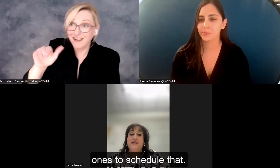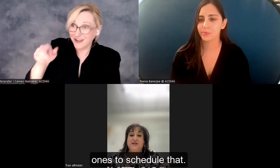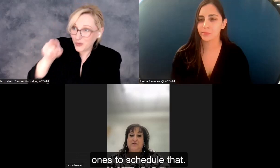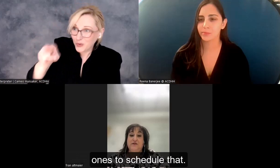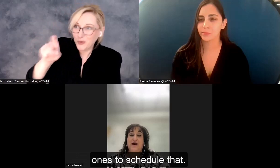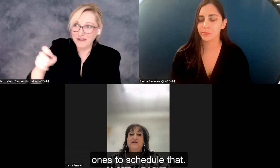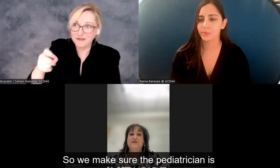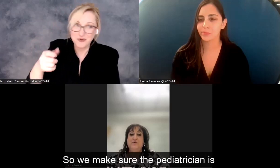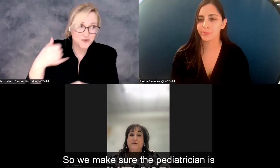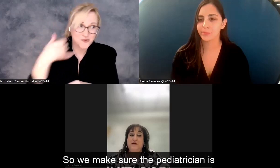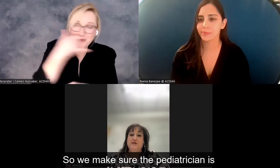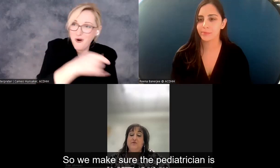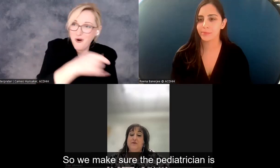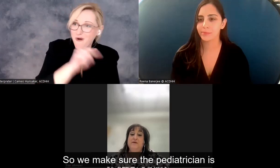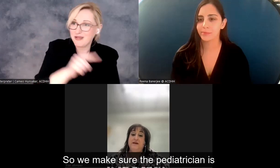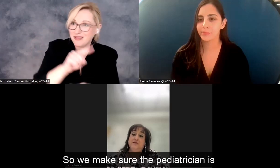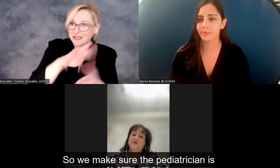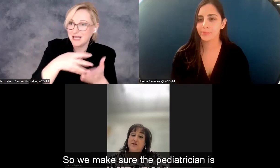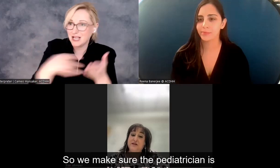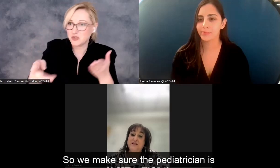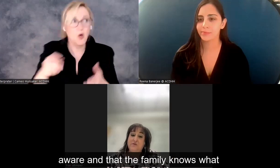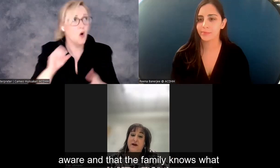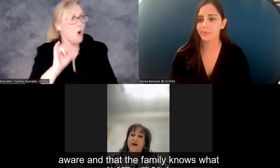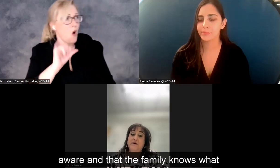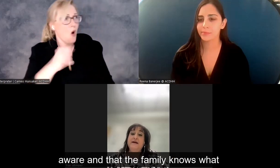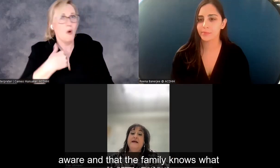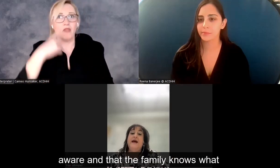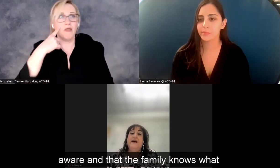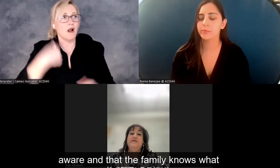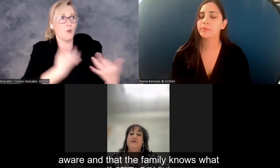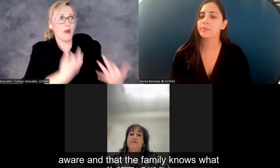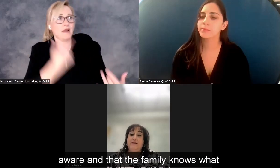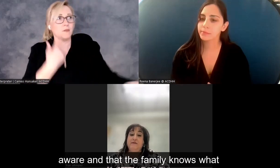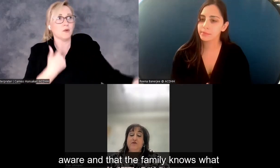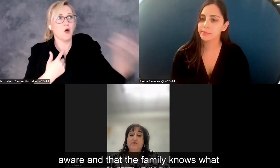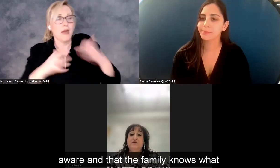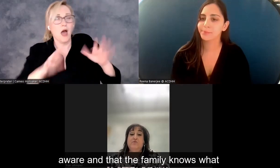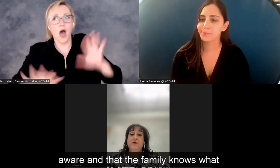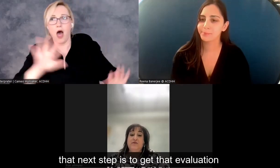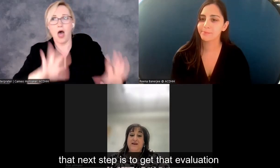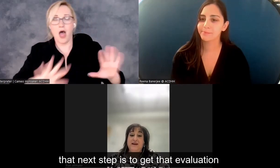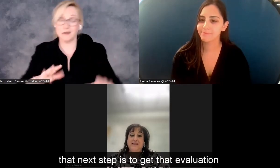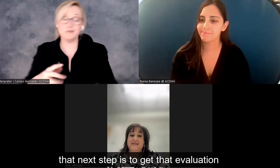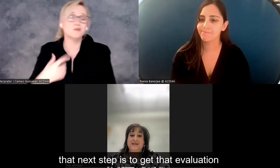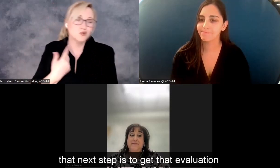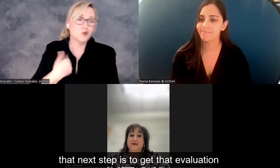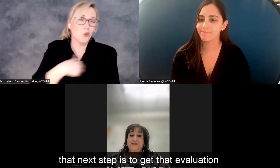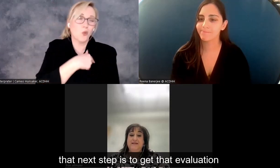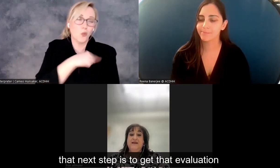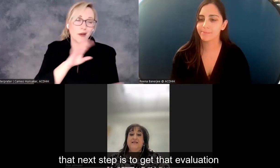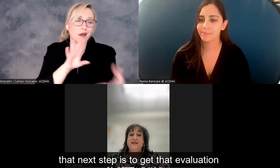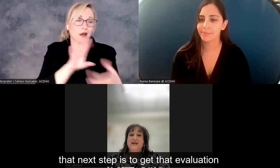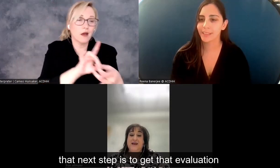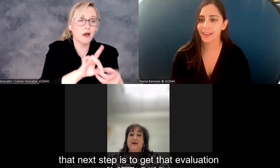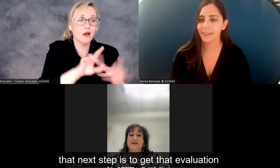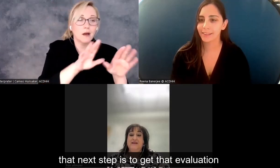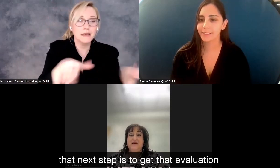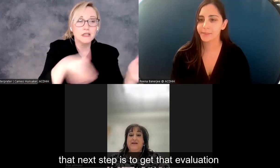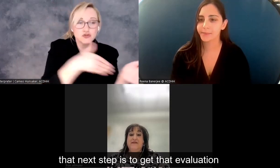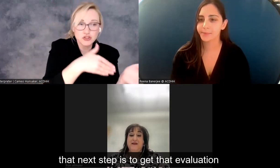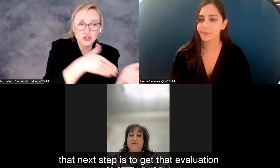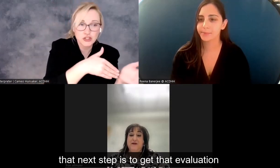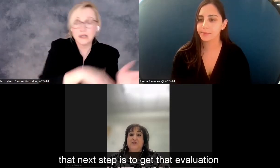to schedule that. So we make sure the pediatrician is aware and that the family knows what that next step is to get